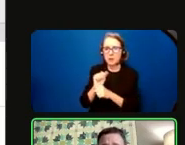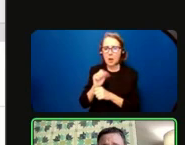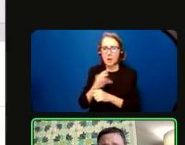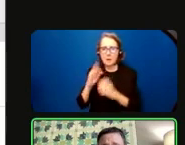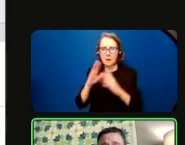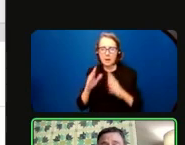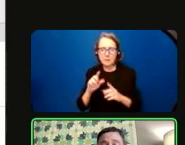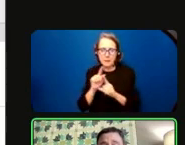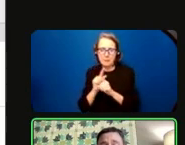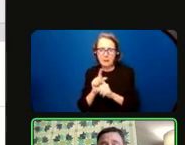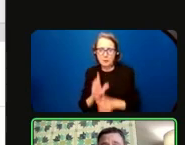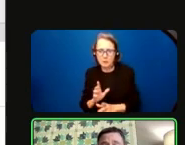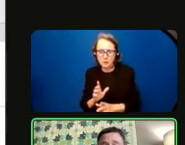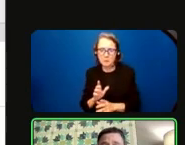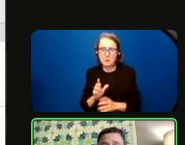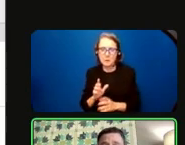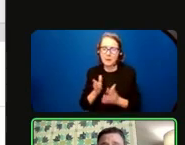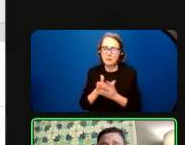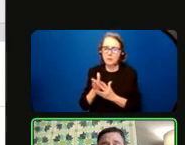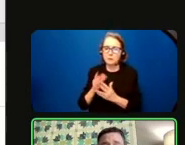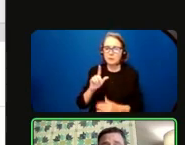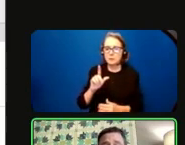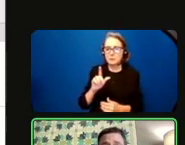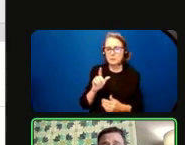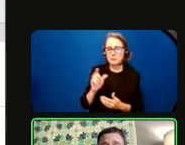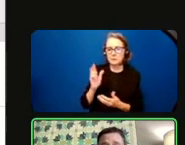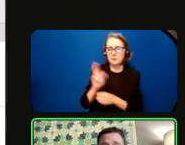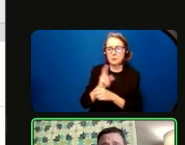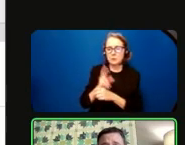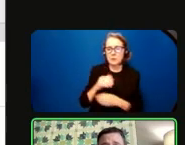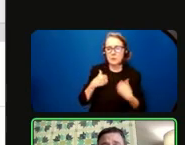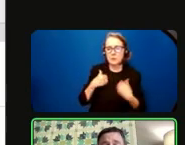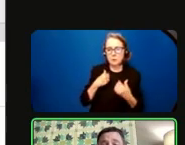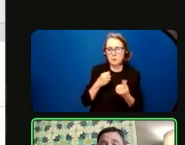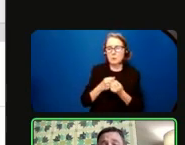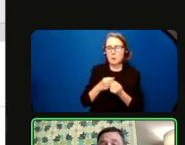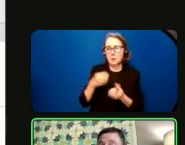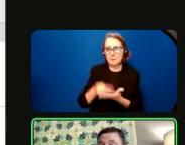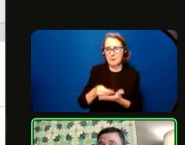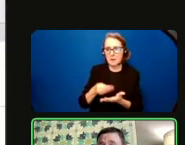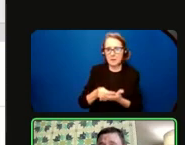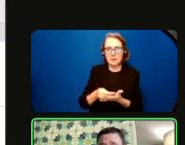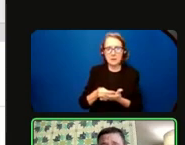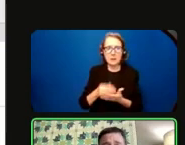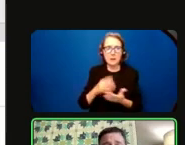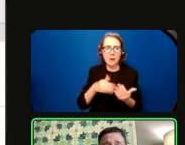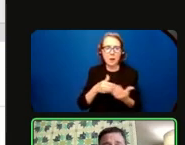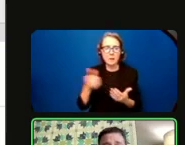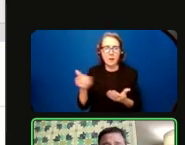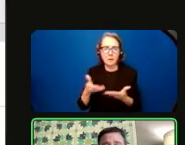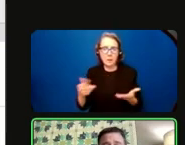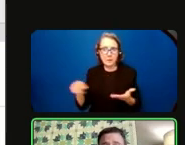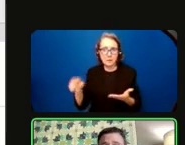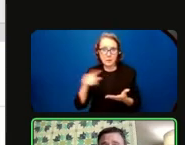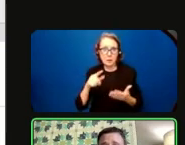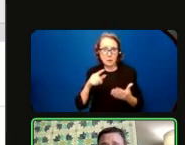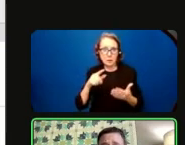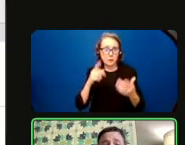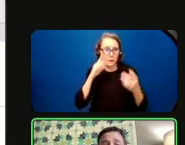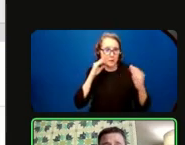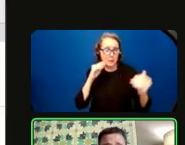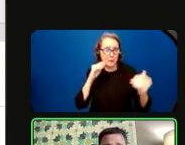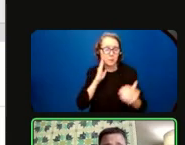housing mentorship. That's through leveraging youth support dollars. All the other things you've come to expect would be